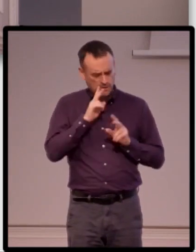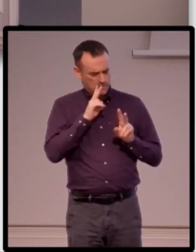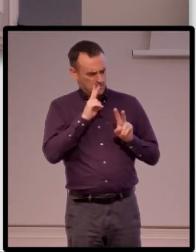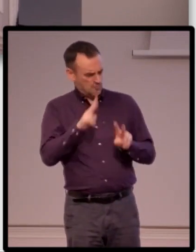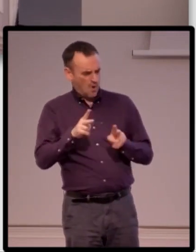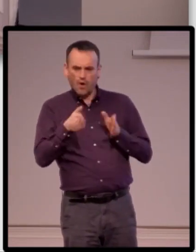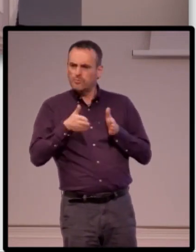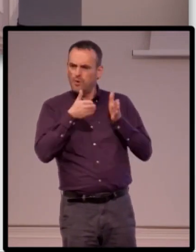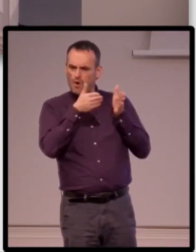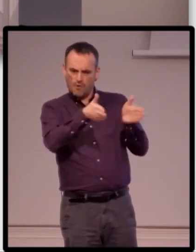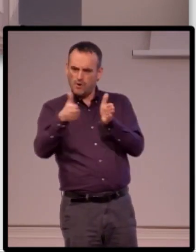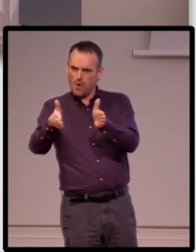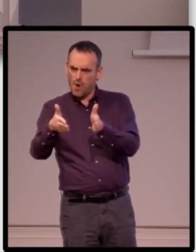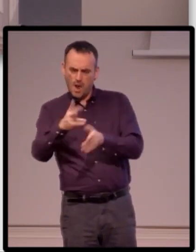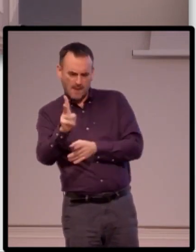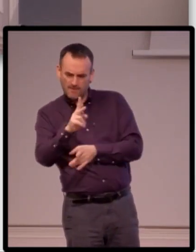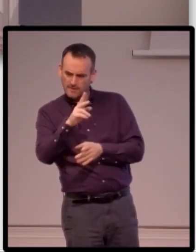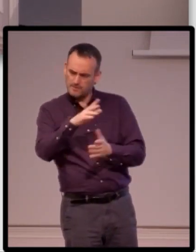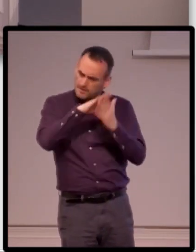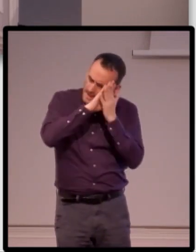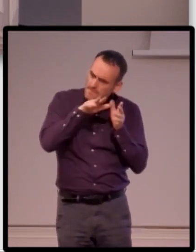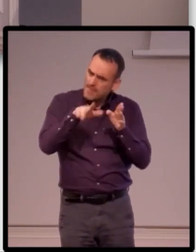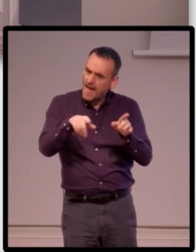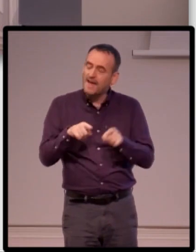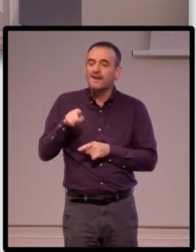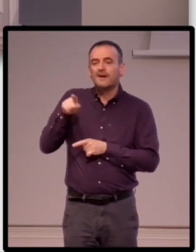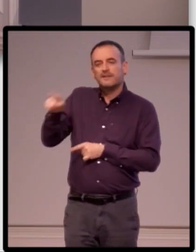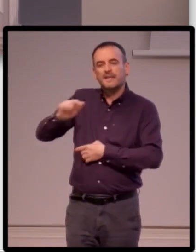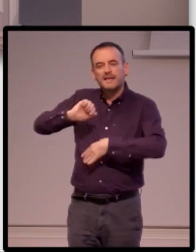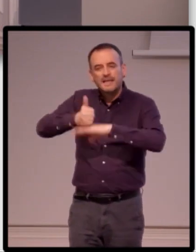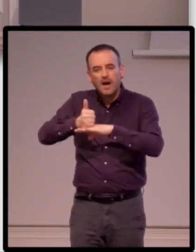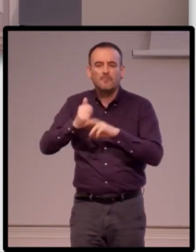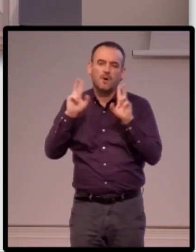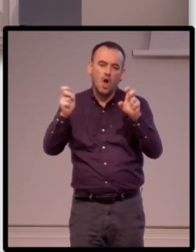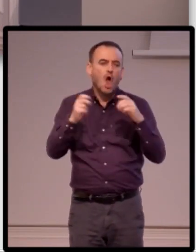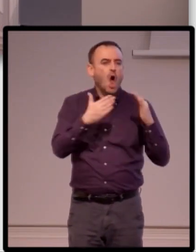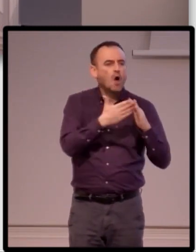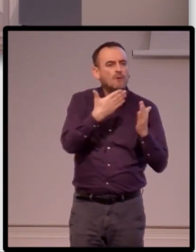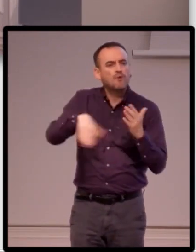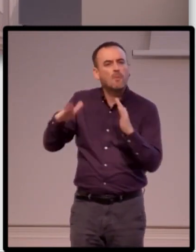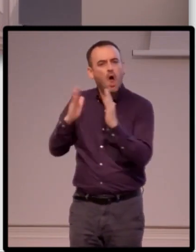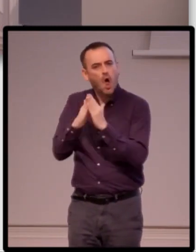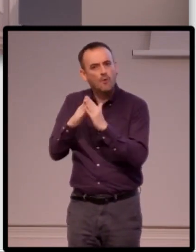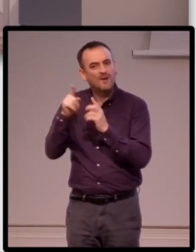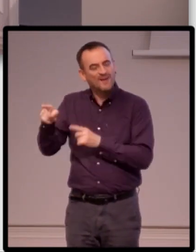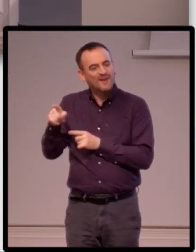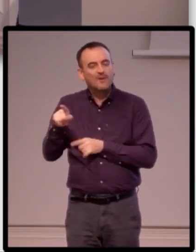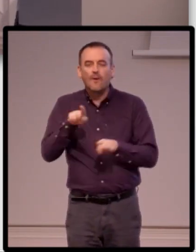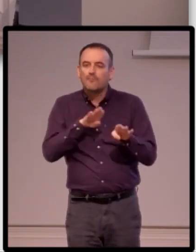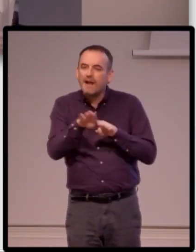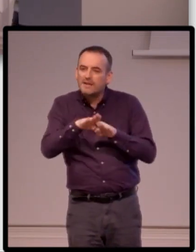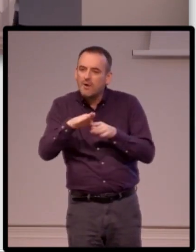children. And the home from home that his scheme provided proved a pioneering and practical aspect of care in the UK.